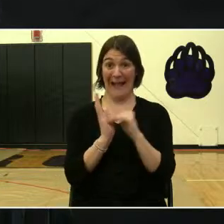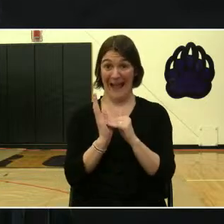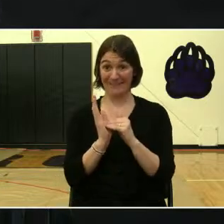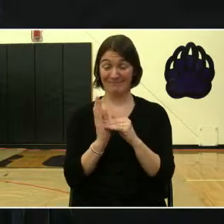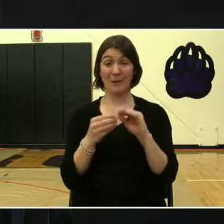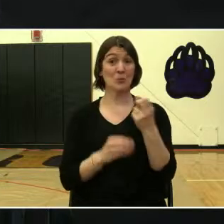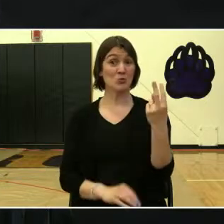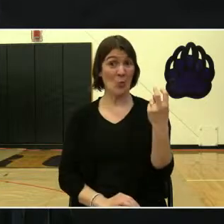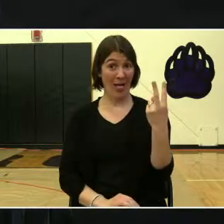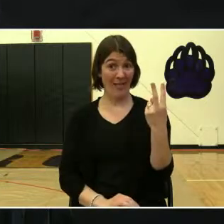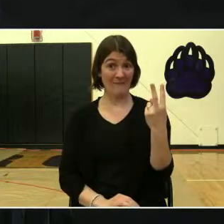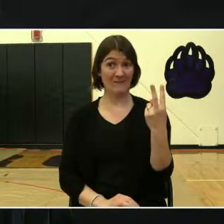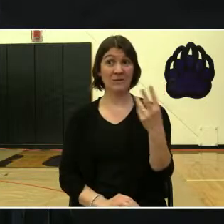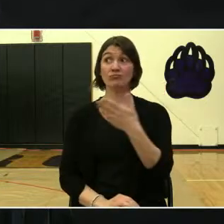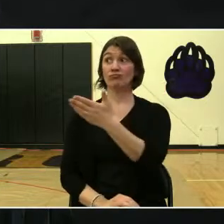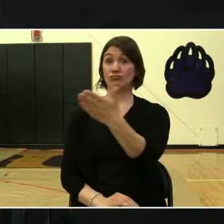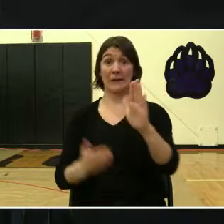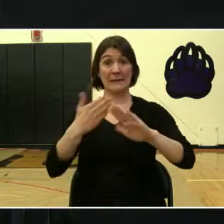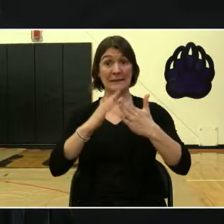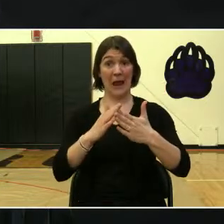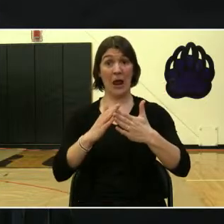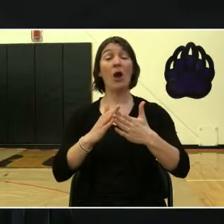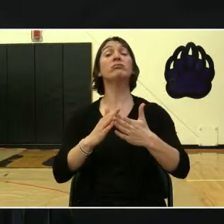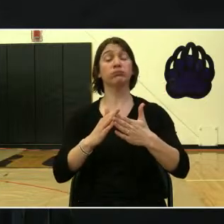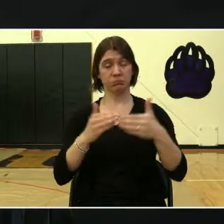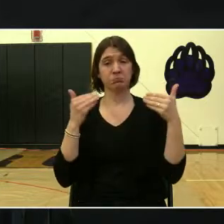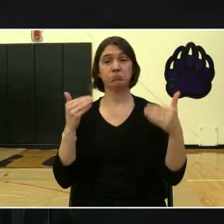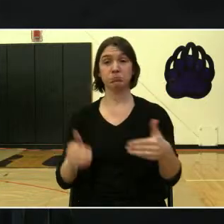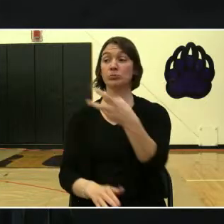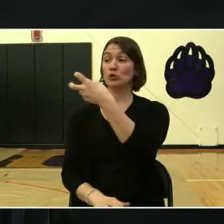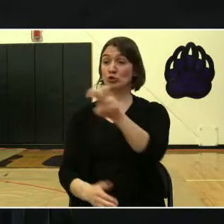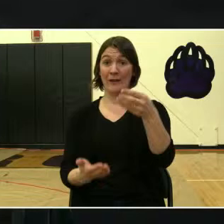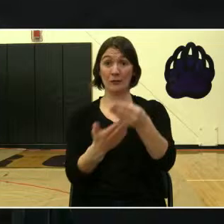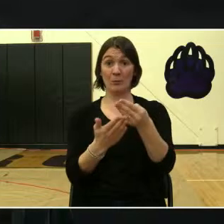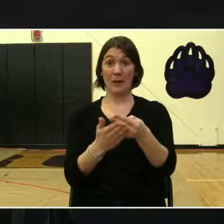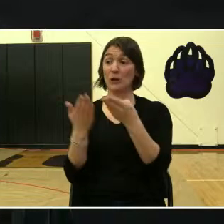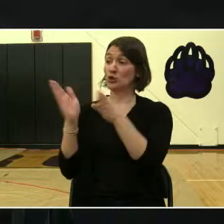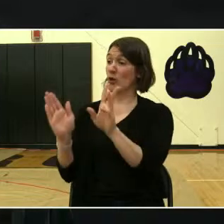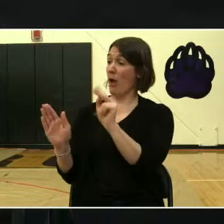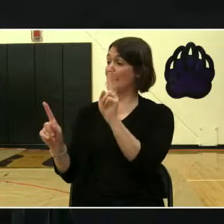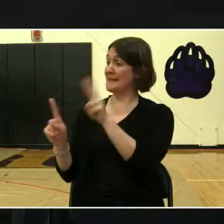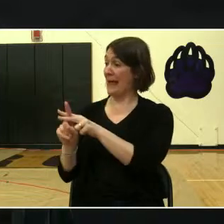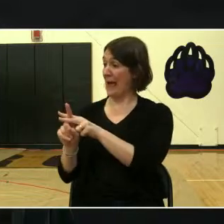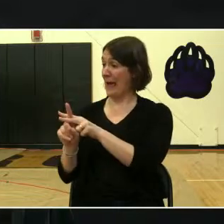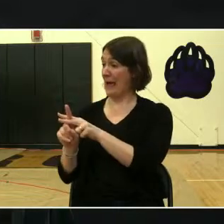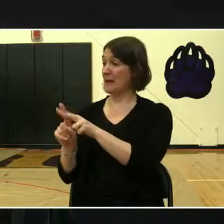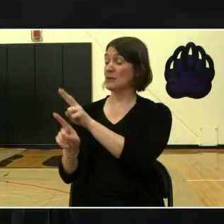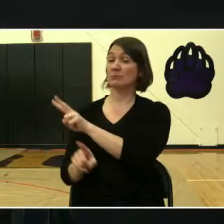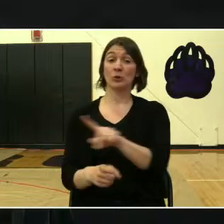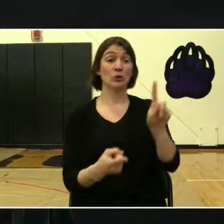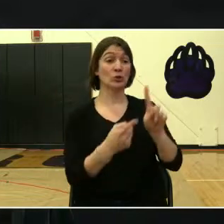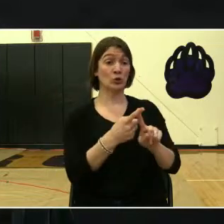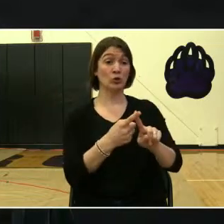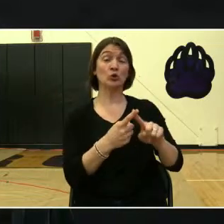on article 12 whether the town will transfer from the unassigned general fund balance the sum of 200